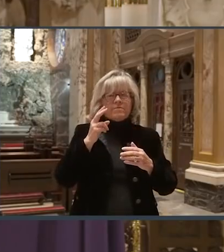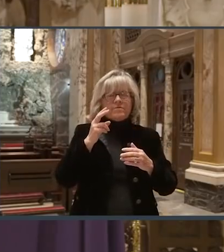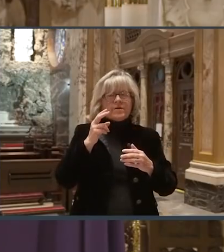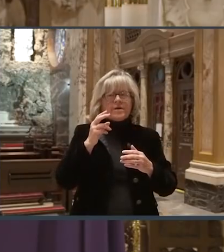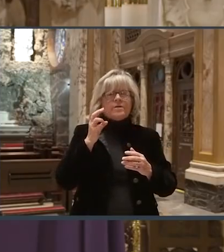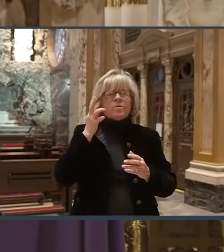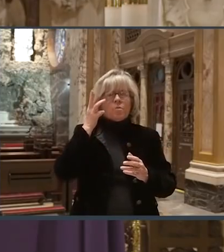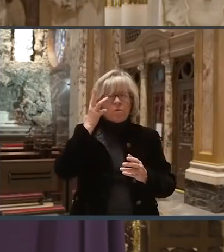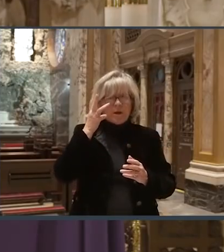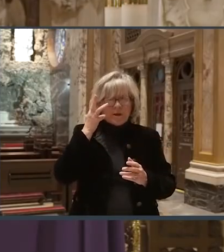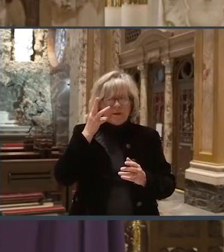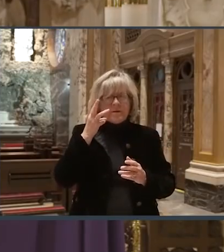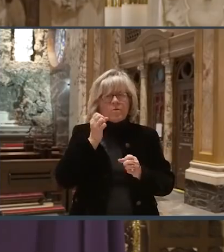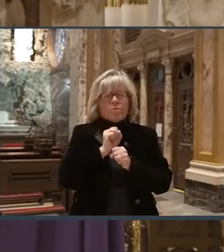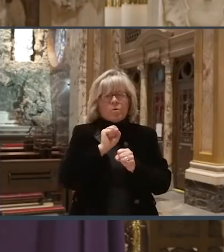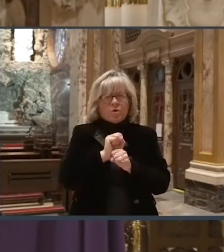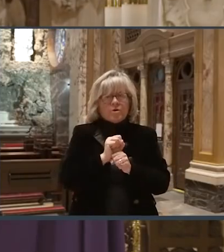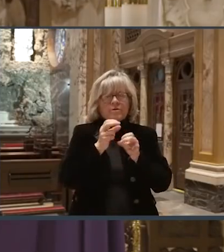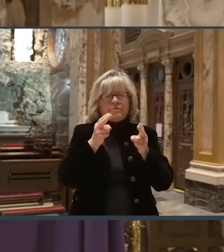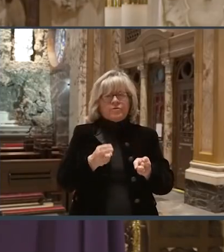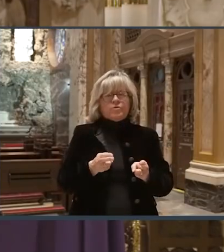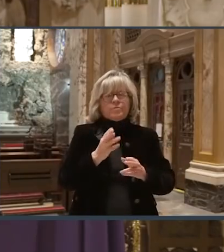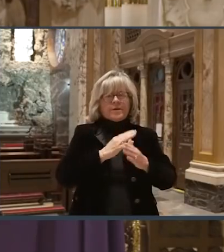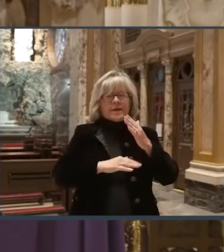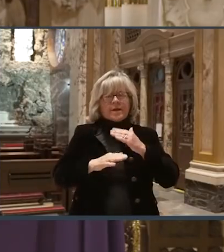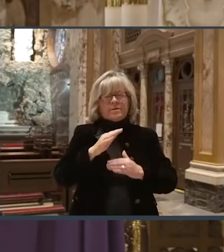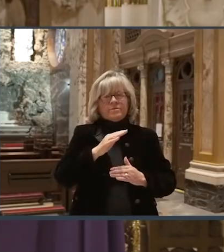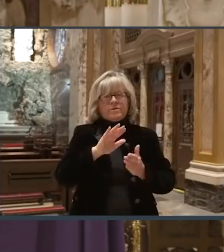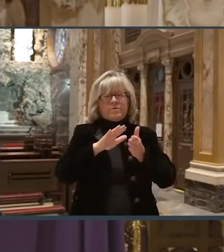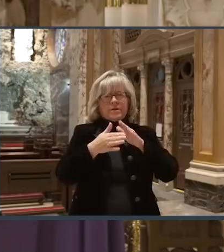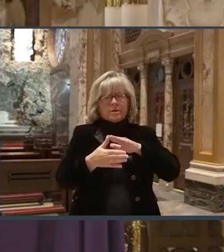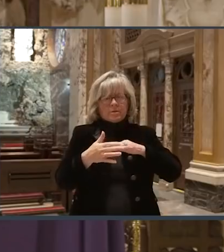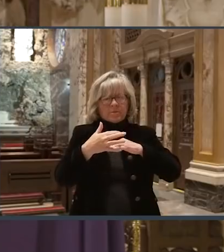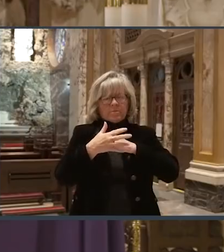our spiritual drink. Blessed be God forever.